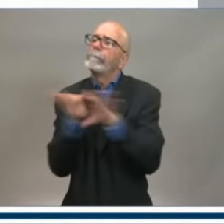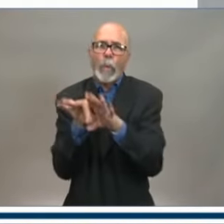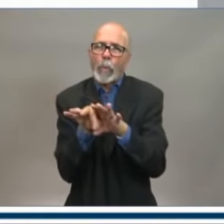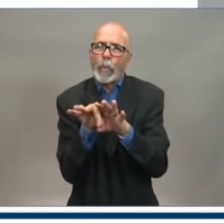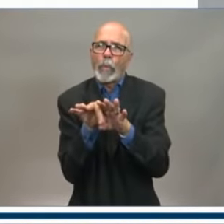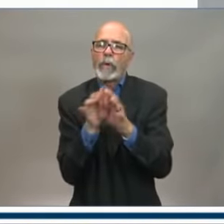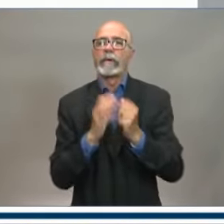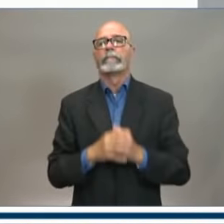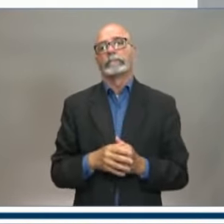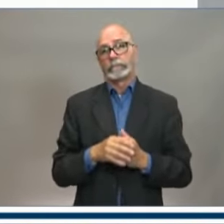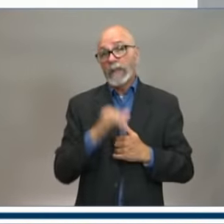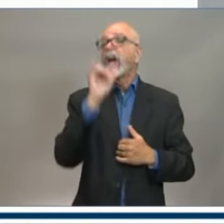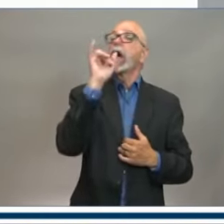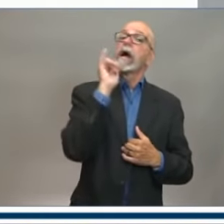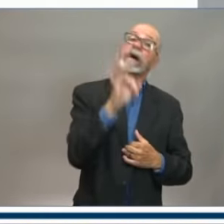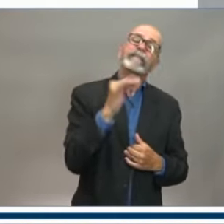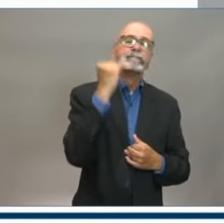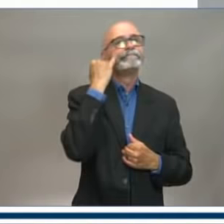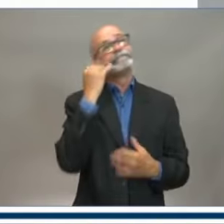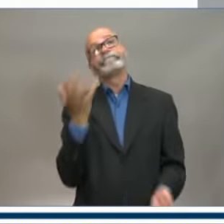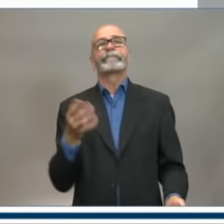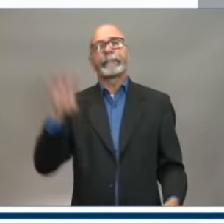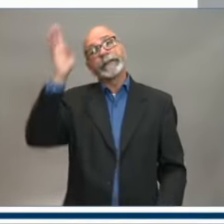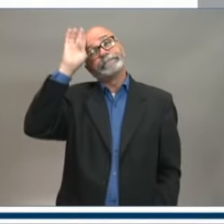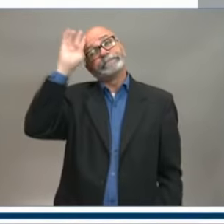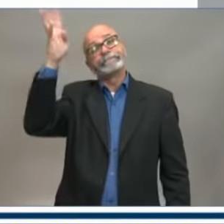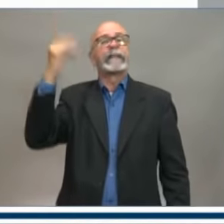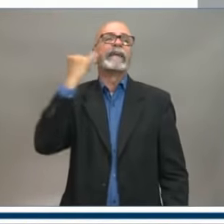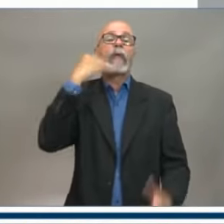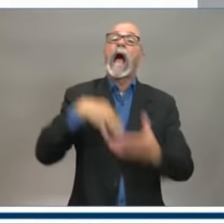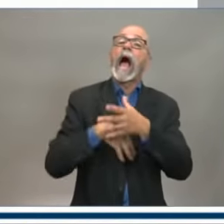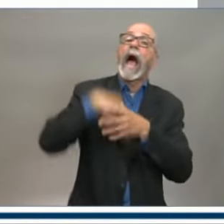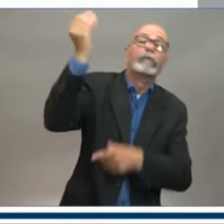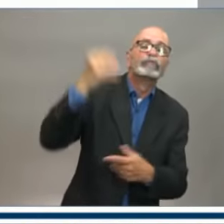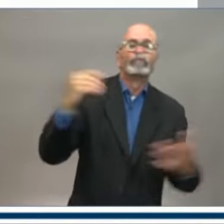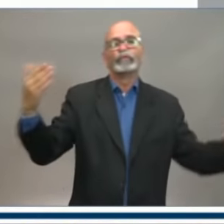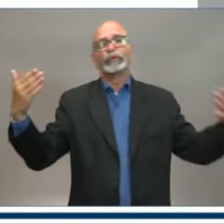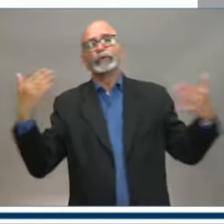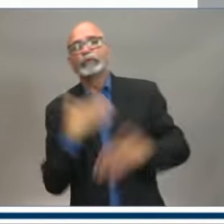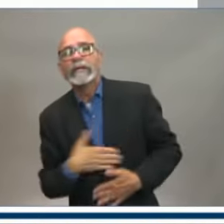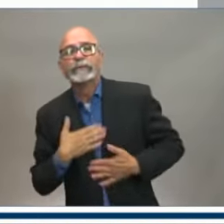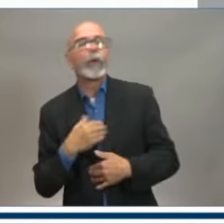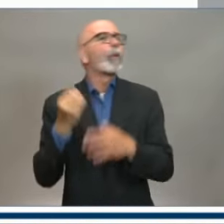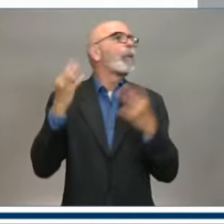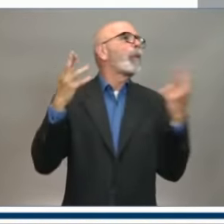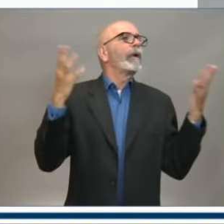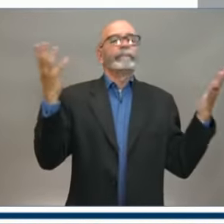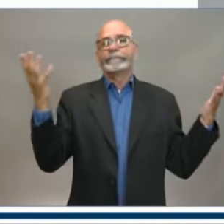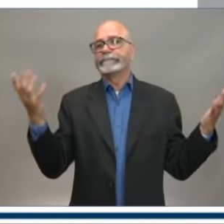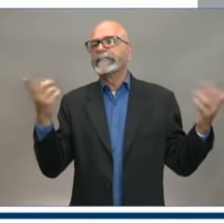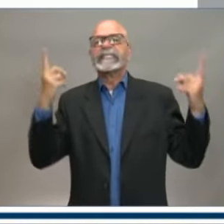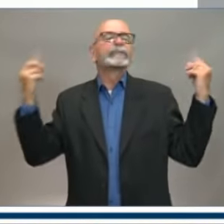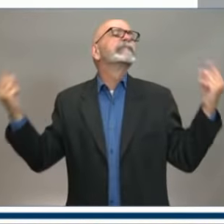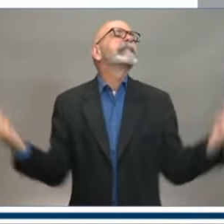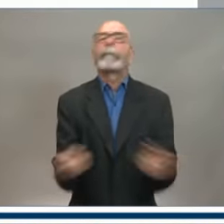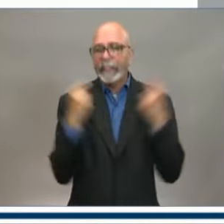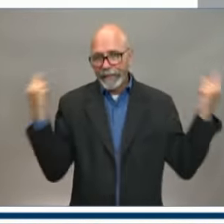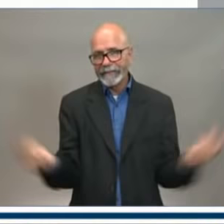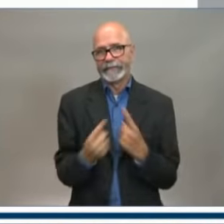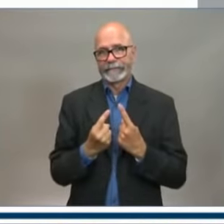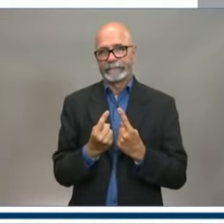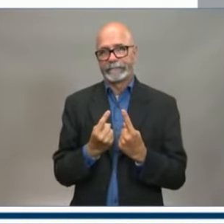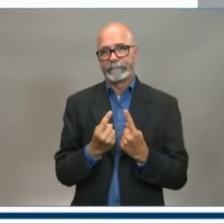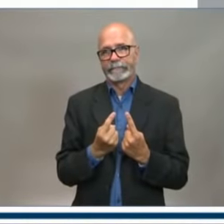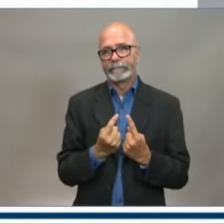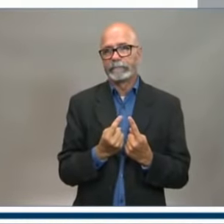you're going out for other things, whether it's other recreation or cultural opportunities, whether you're just going